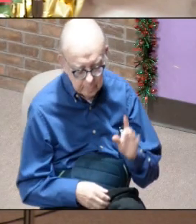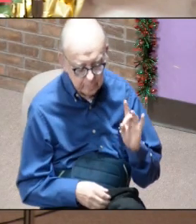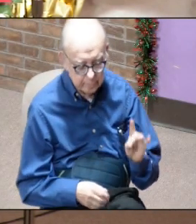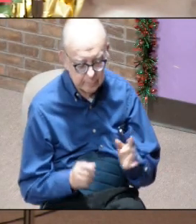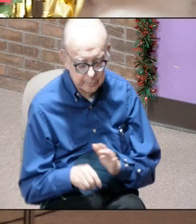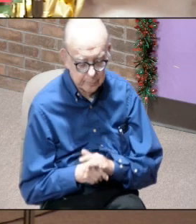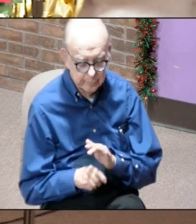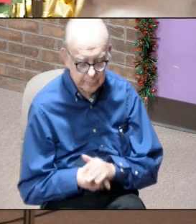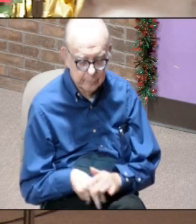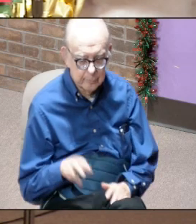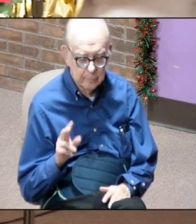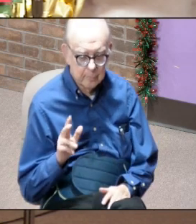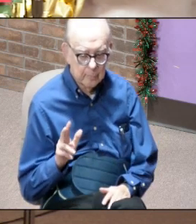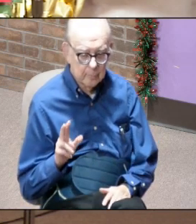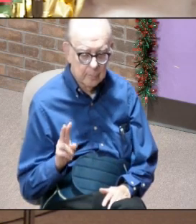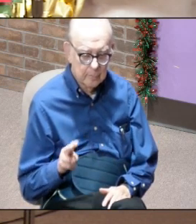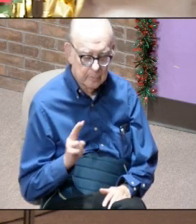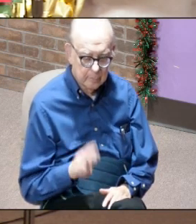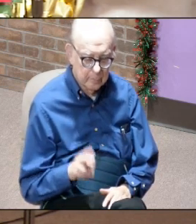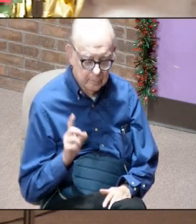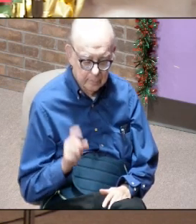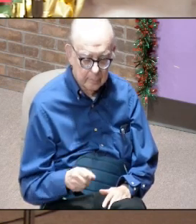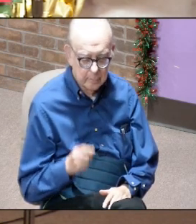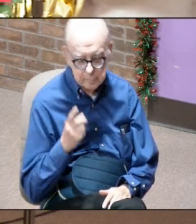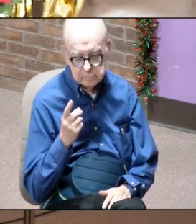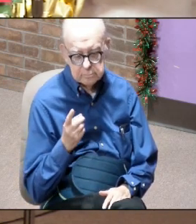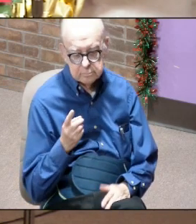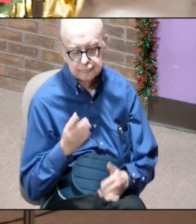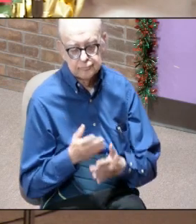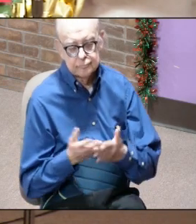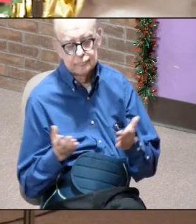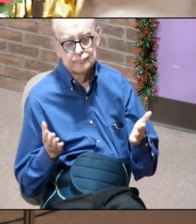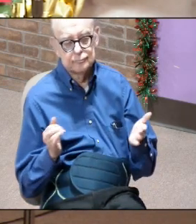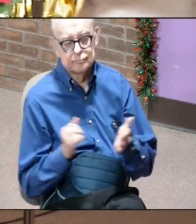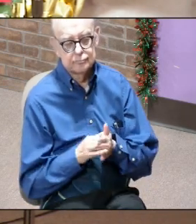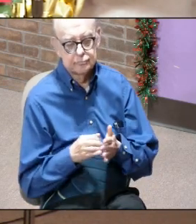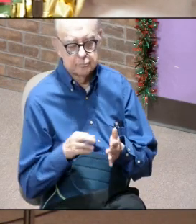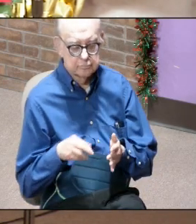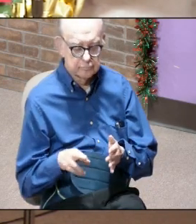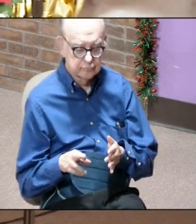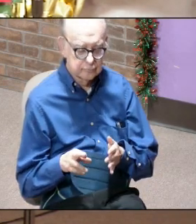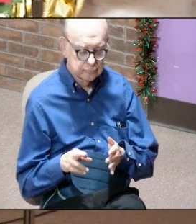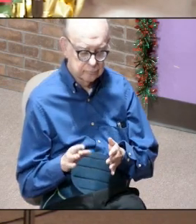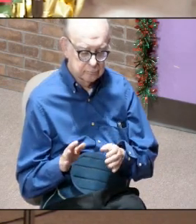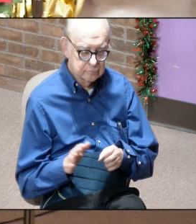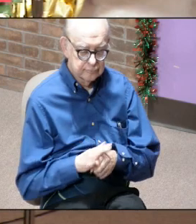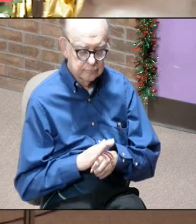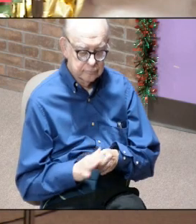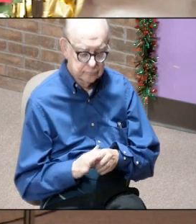in verse number 22, you need to understand something. He says this, that the